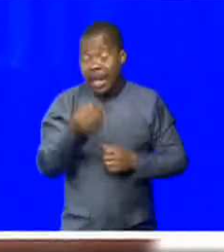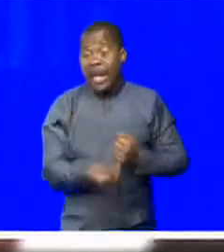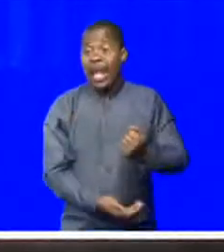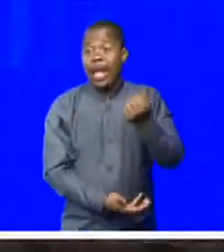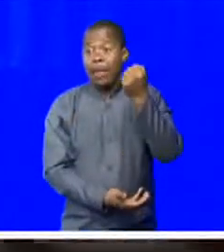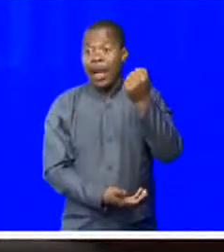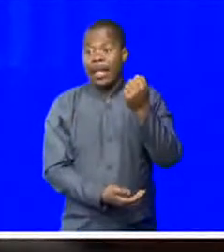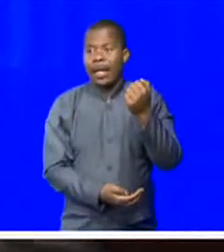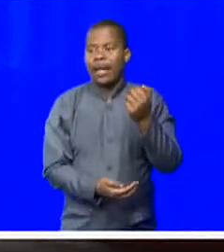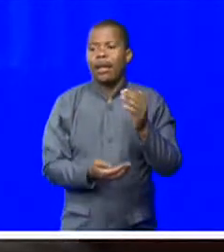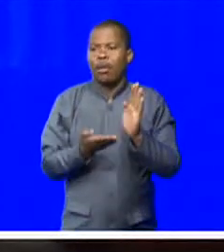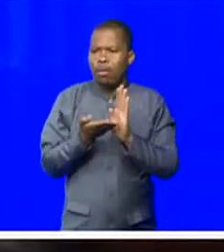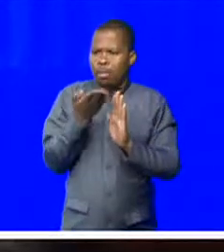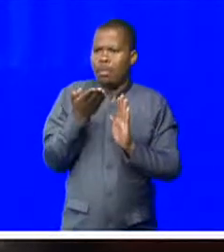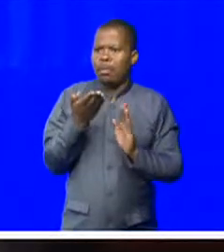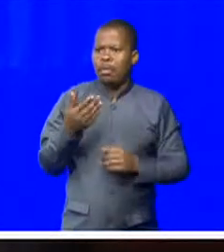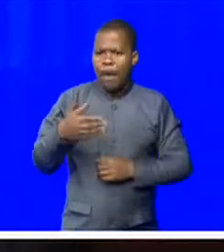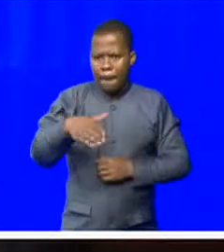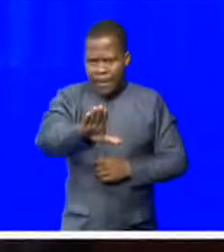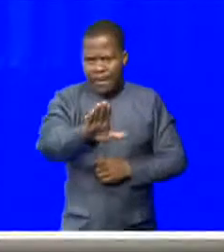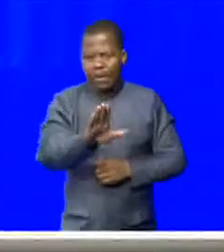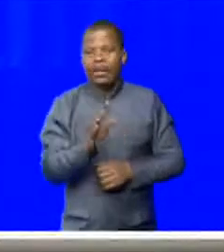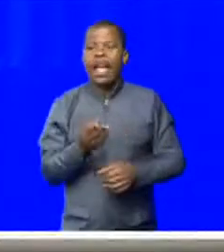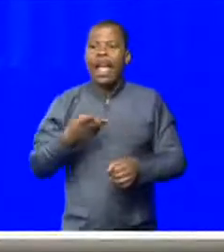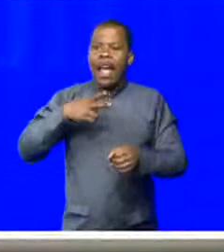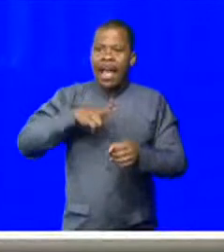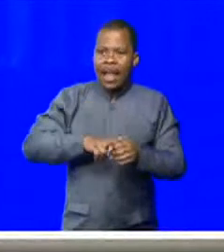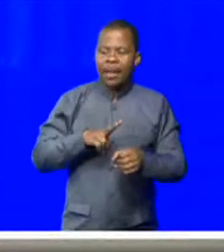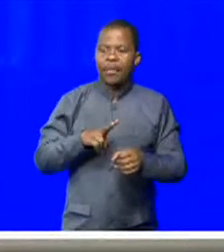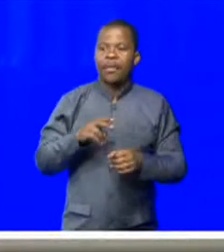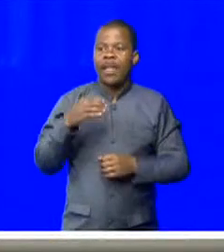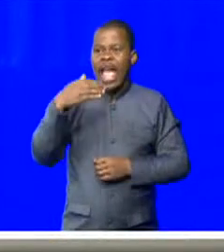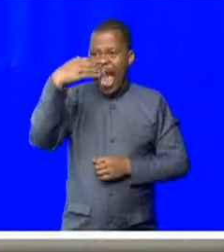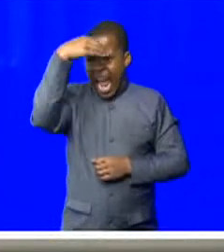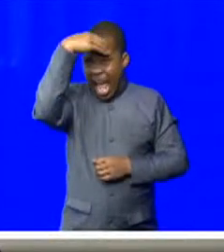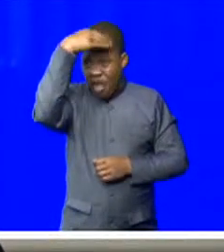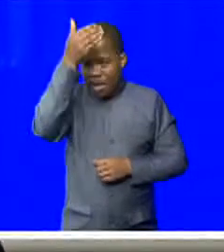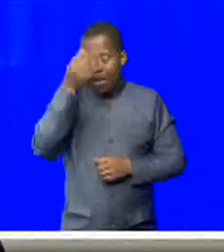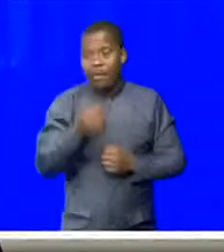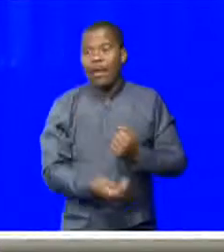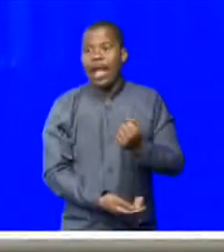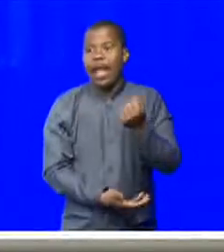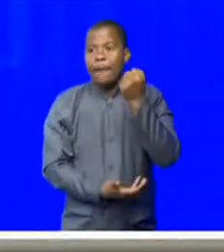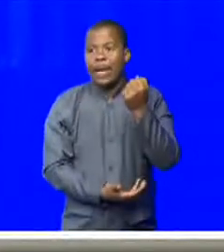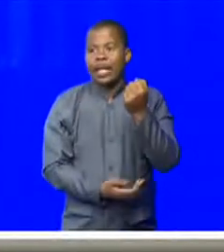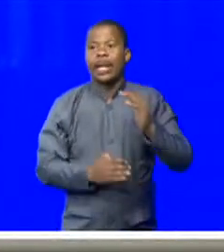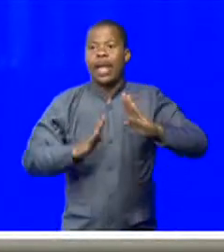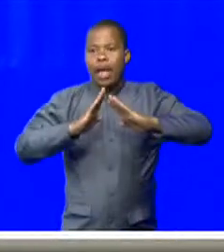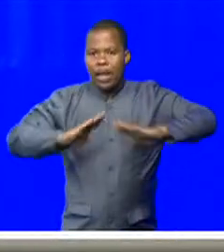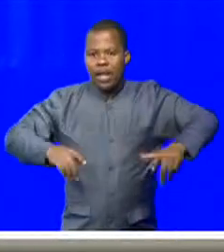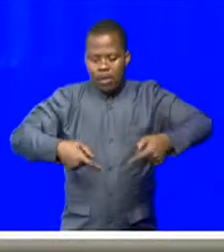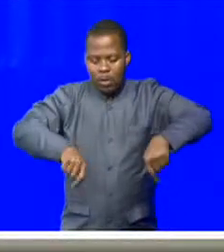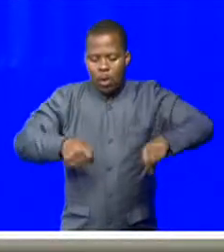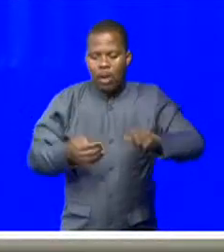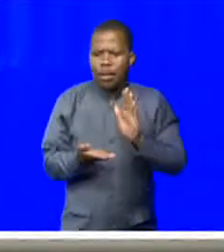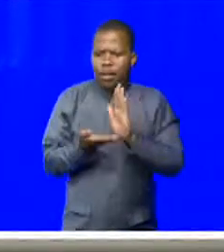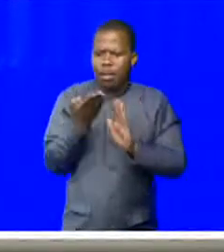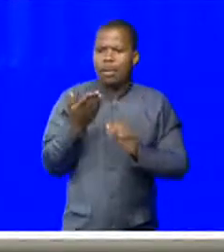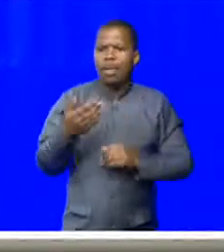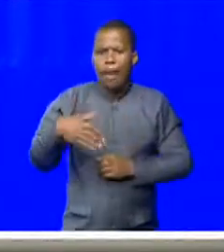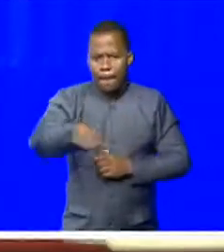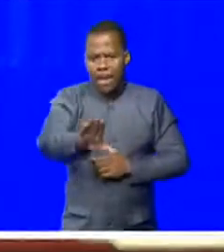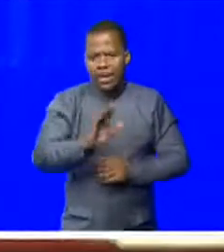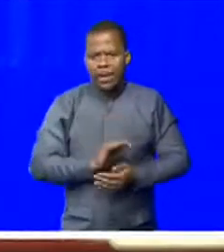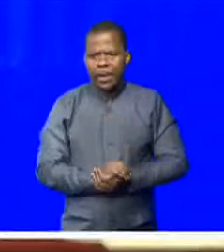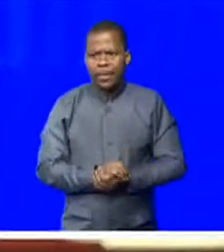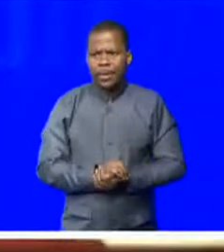Ministry of Sports. One of the recommendations was that the government needs to increase the budget allocation for the Ministry of Sports in the next financial